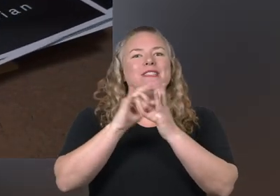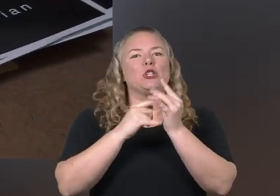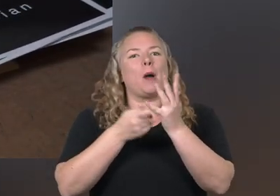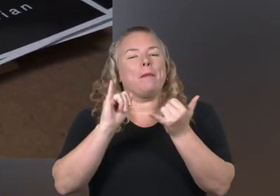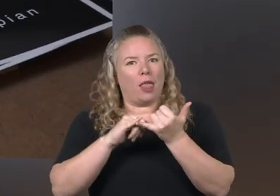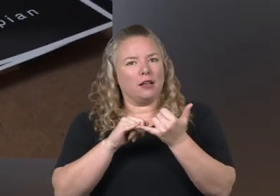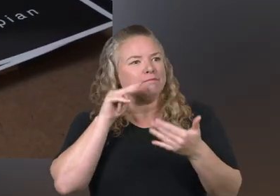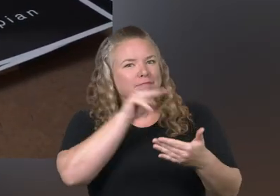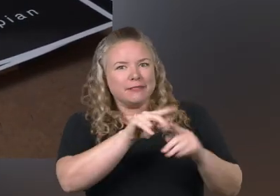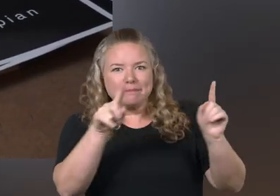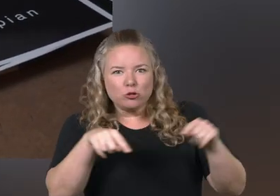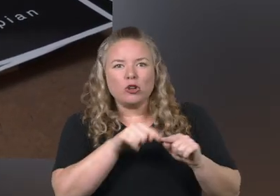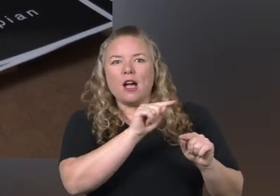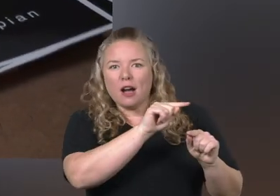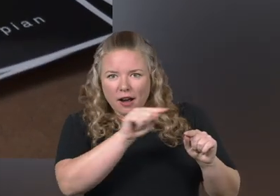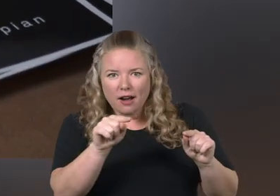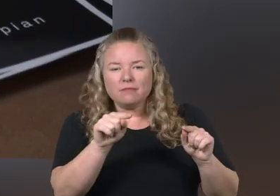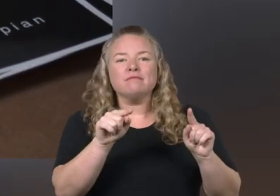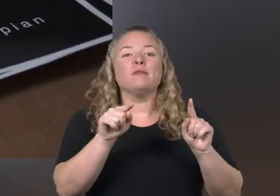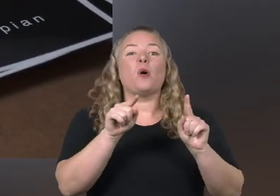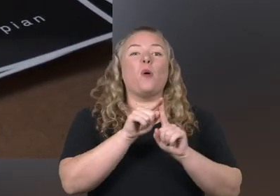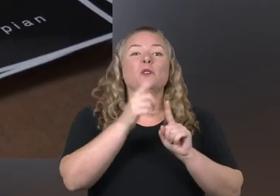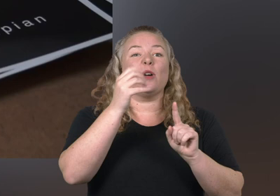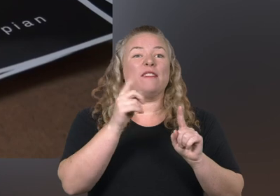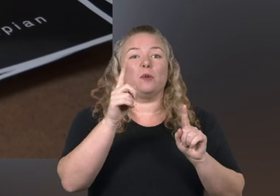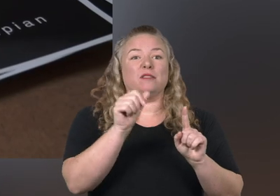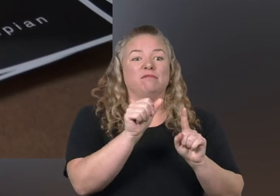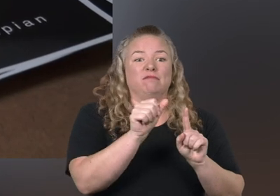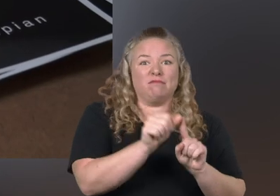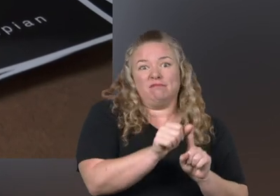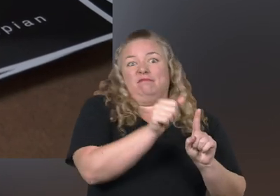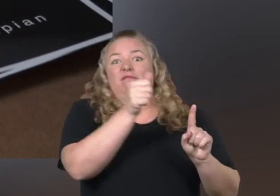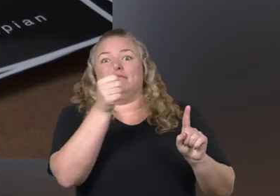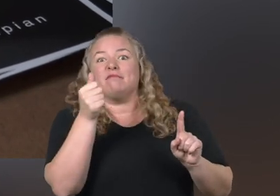And then sort of, this is Myron's Discobolus.